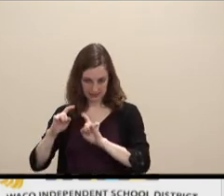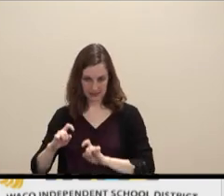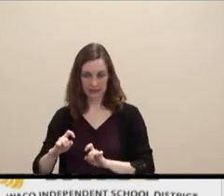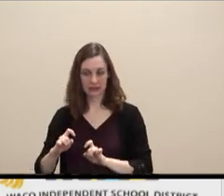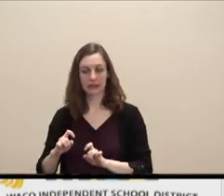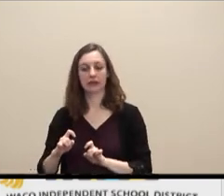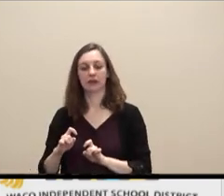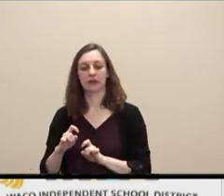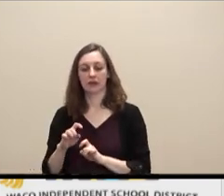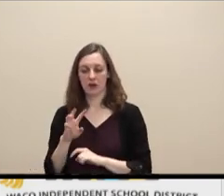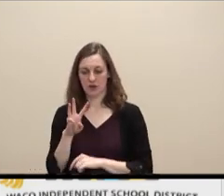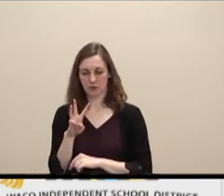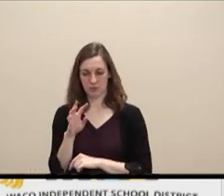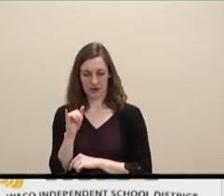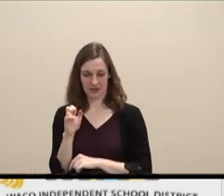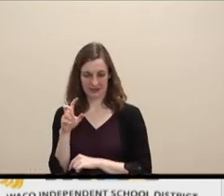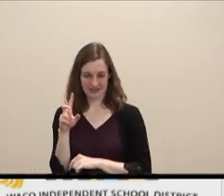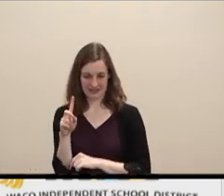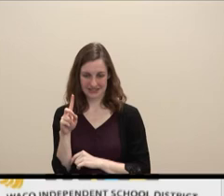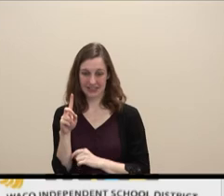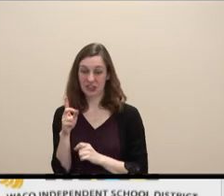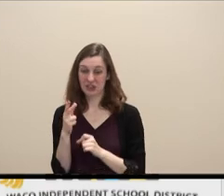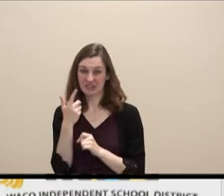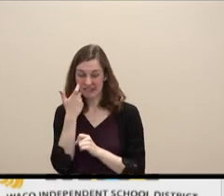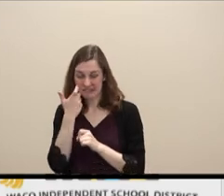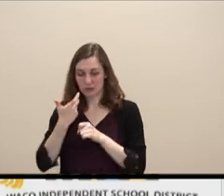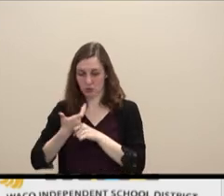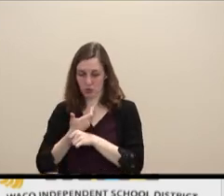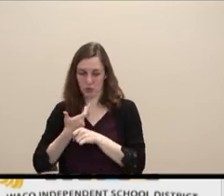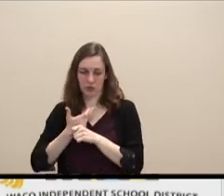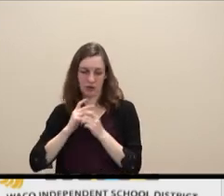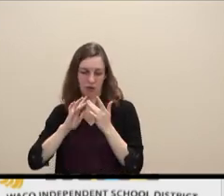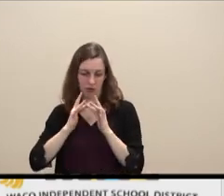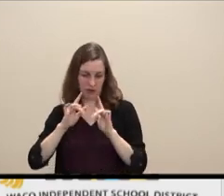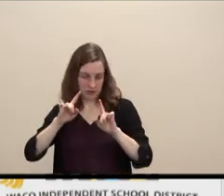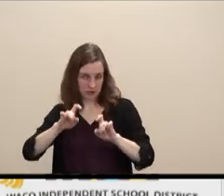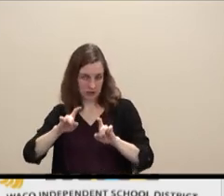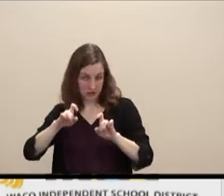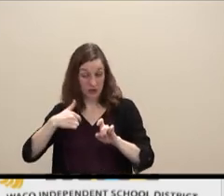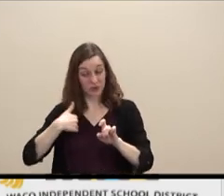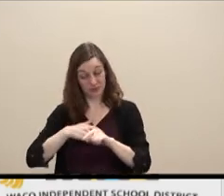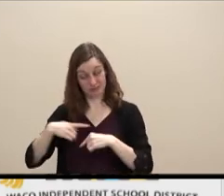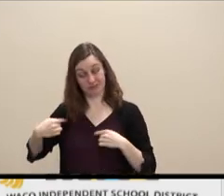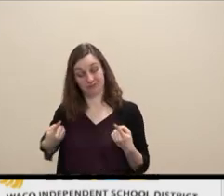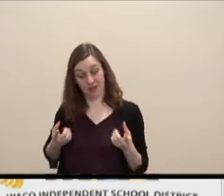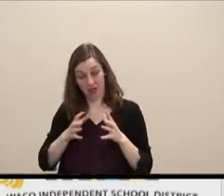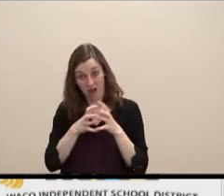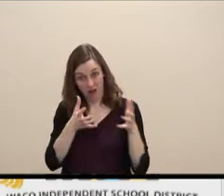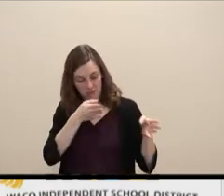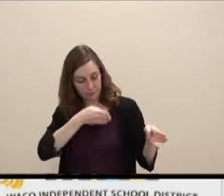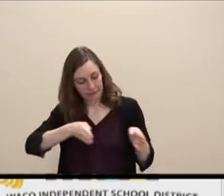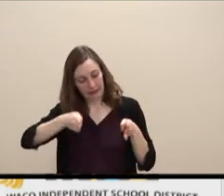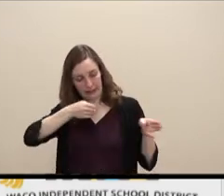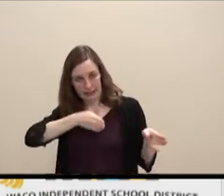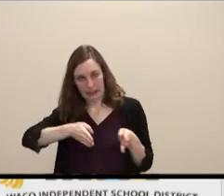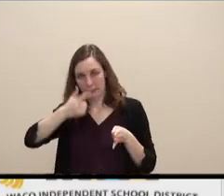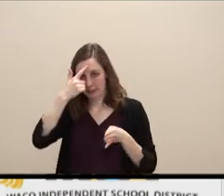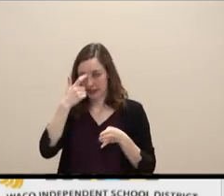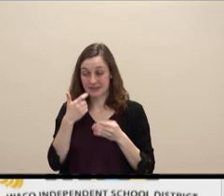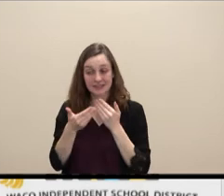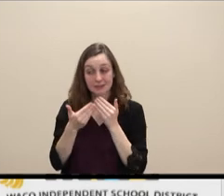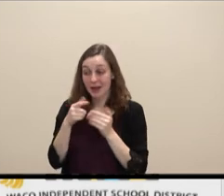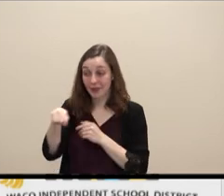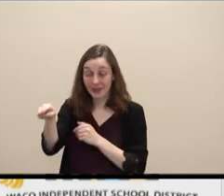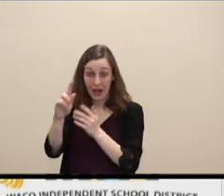online testing and all the spacing. So there's lots of planning going on in Tammy Weathorn's department for testing, because the students have to, even if